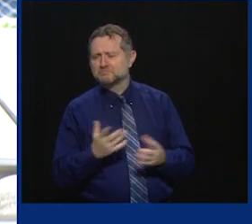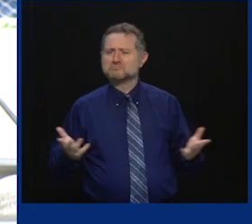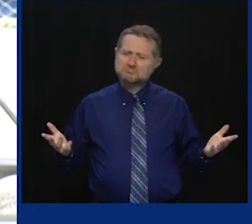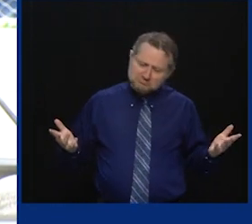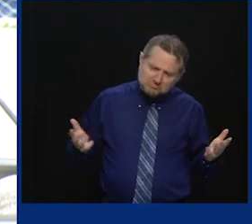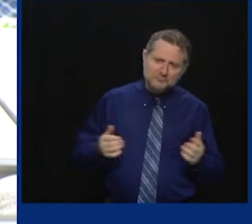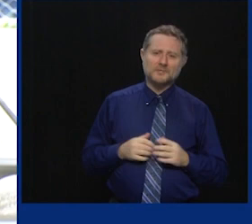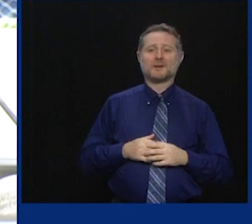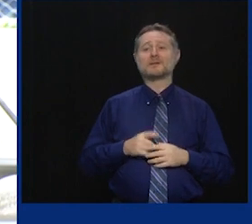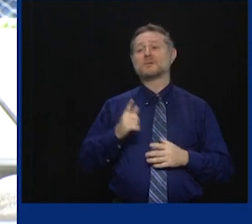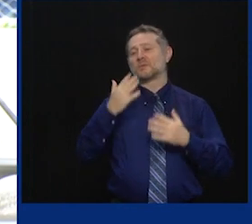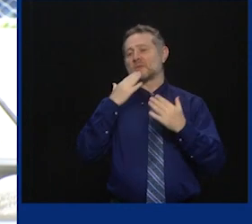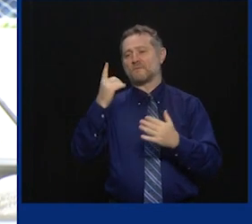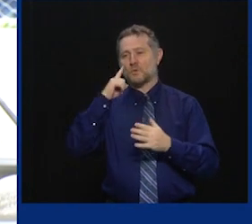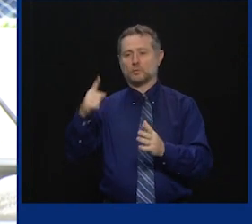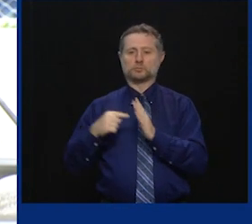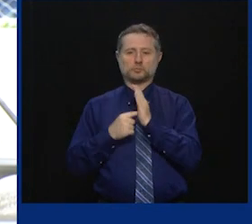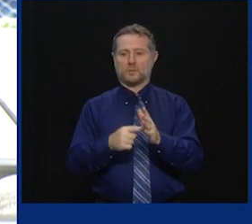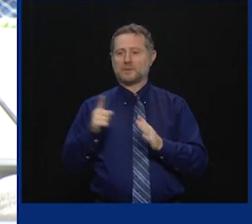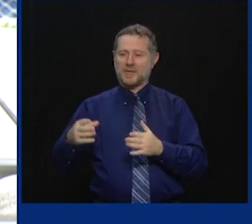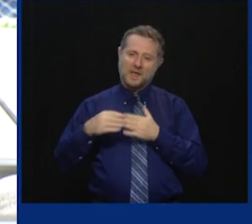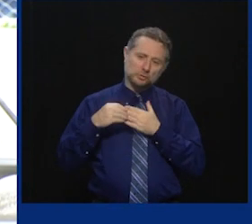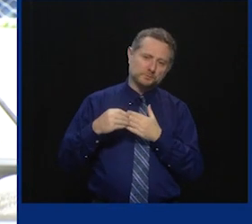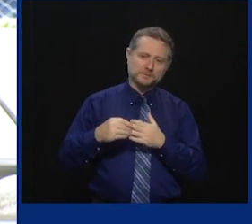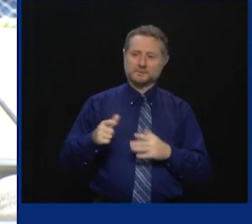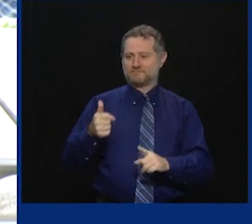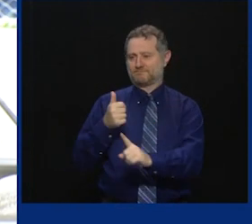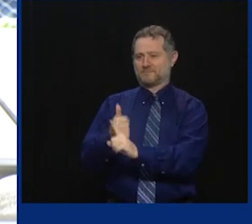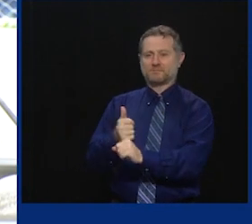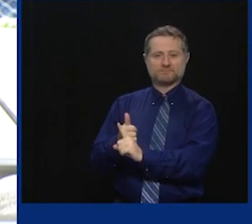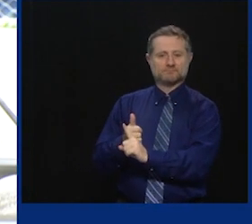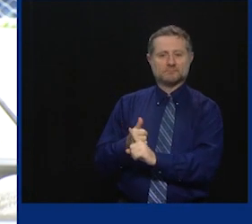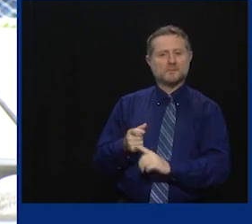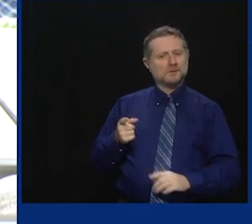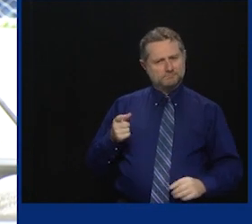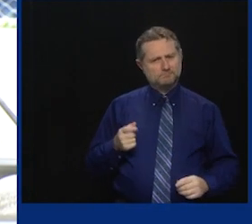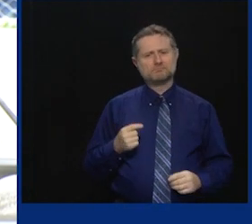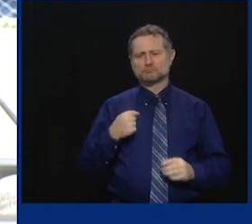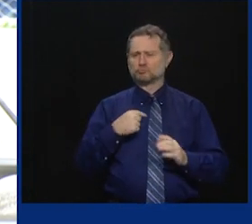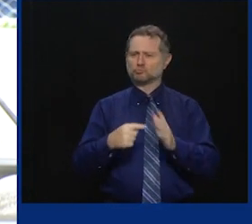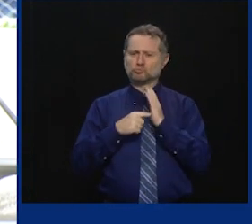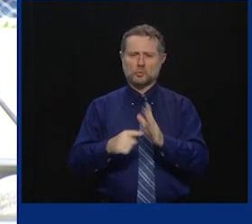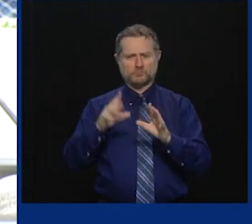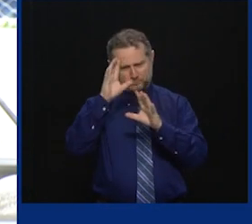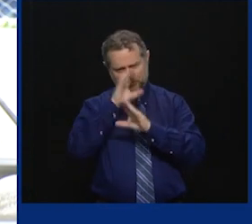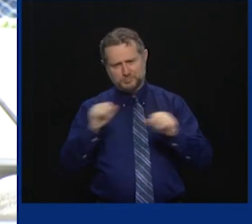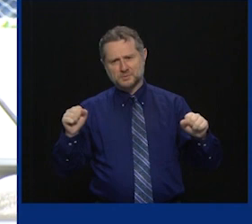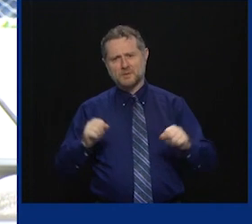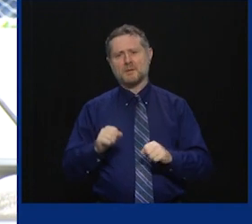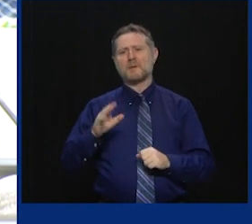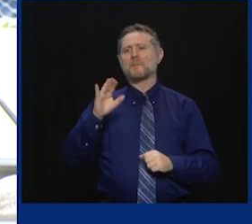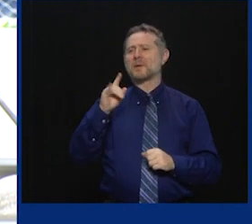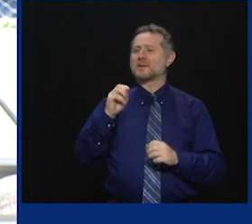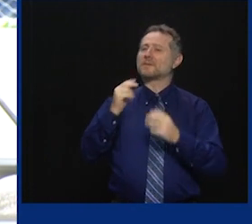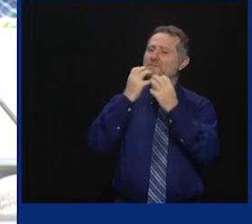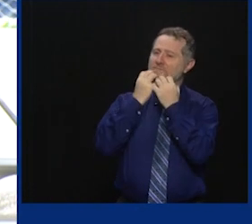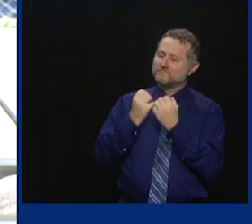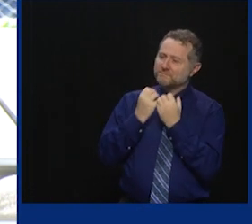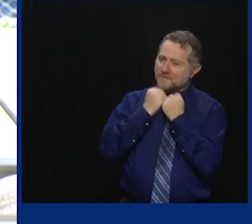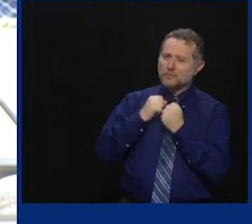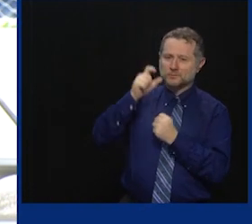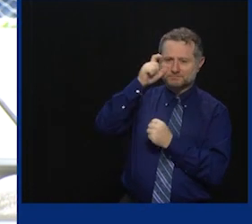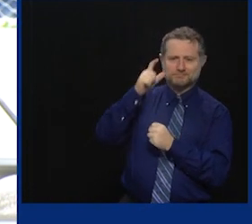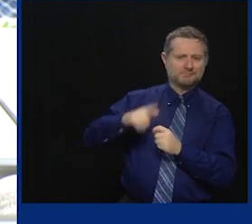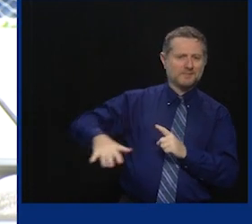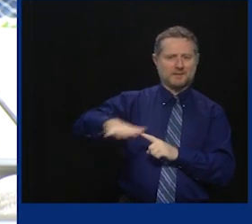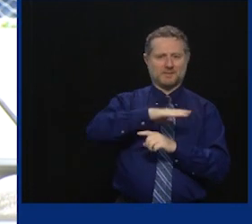the leadership of yourself and also imparting the values of the Biden administration throughout this nation in terms of our priorities